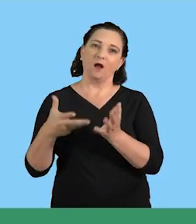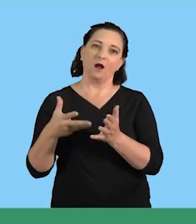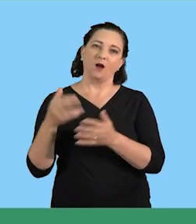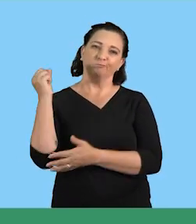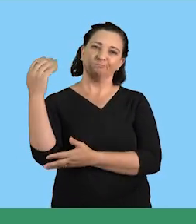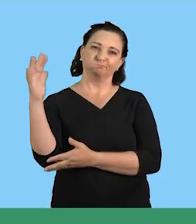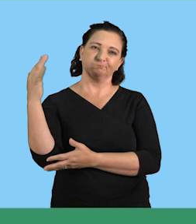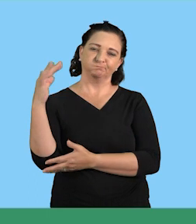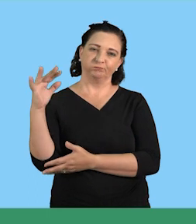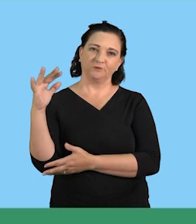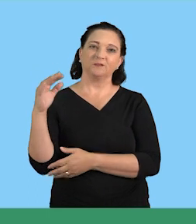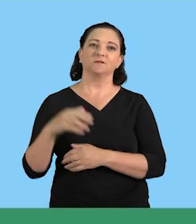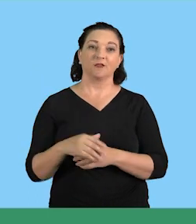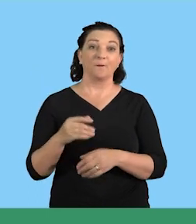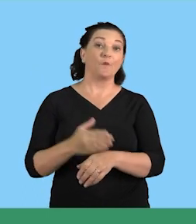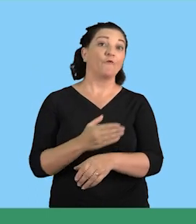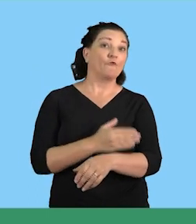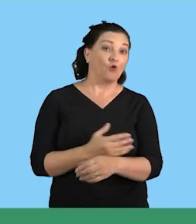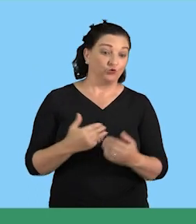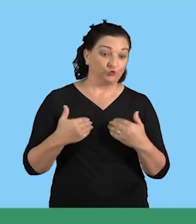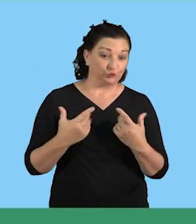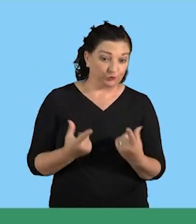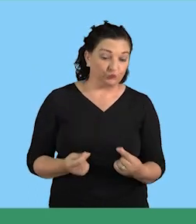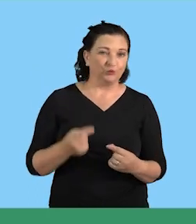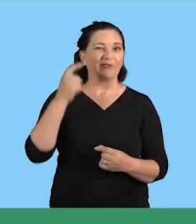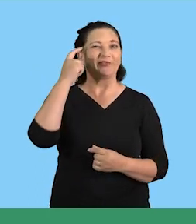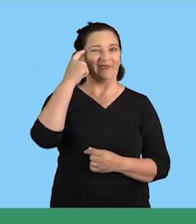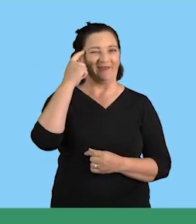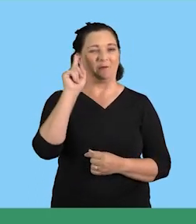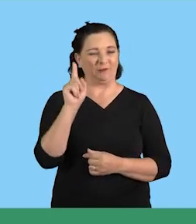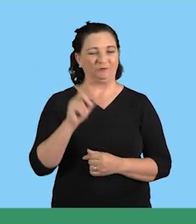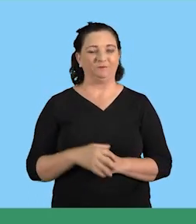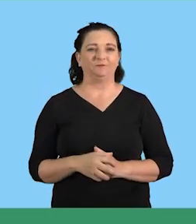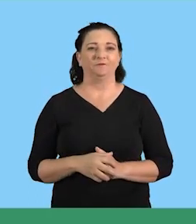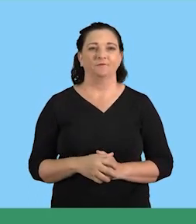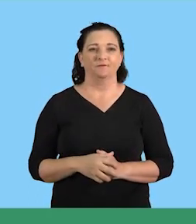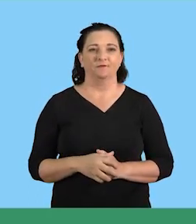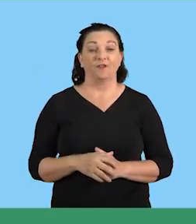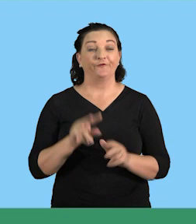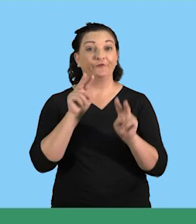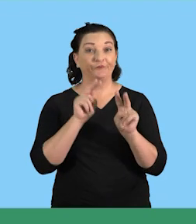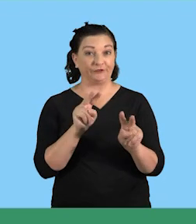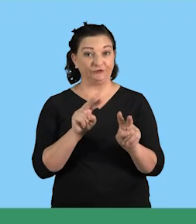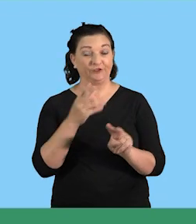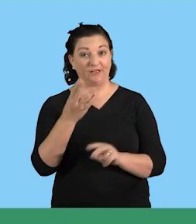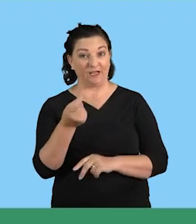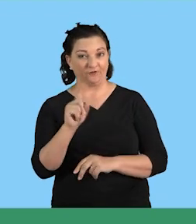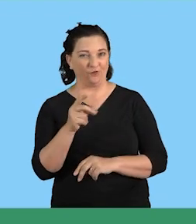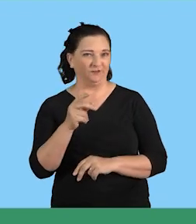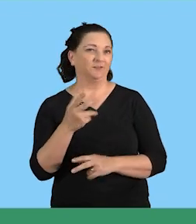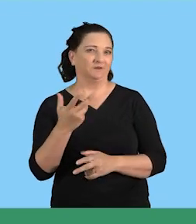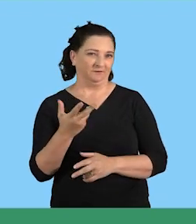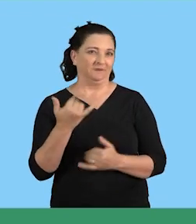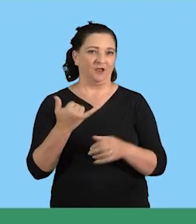a presentation. So this should be considered before the actual presentation. So as usual, we have our journey